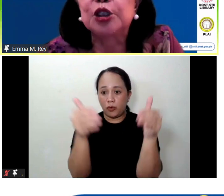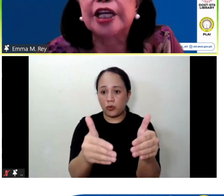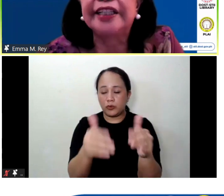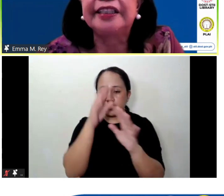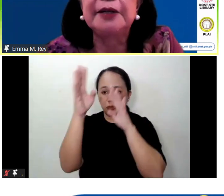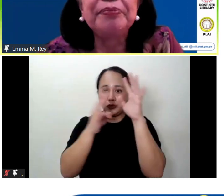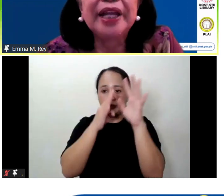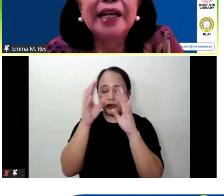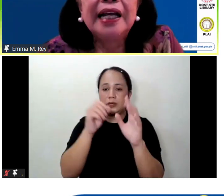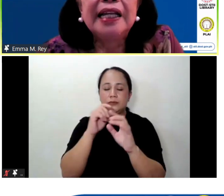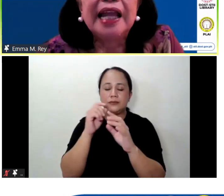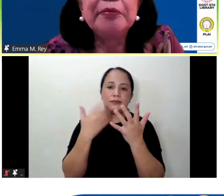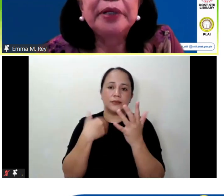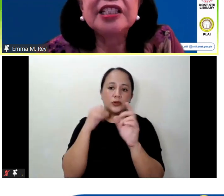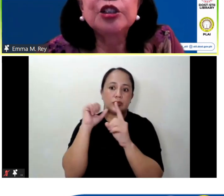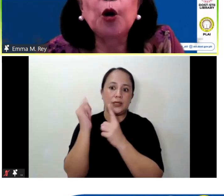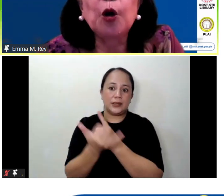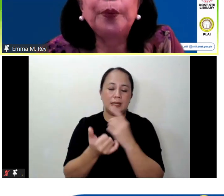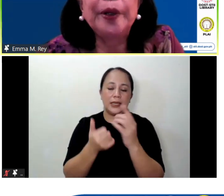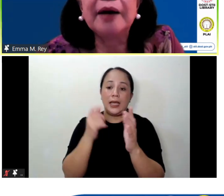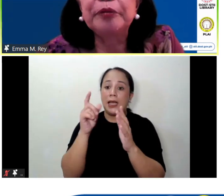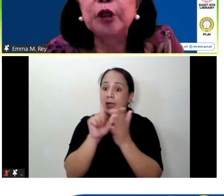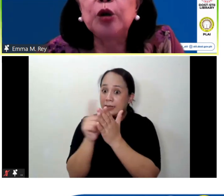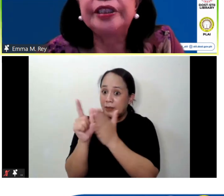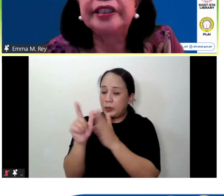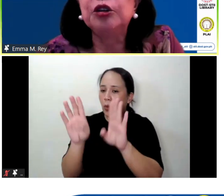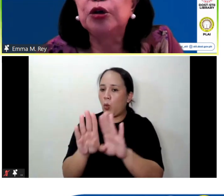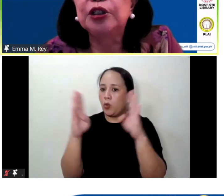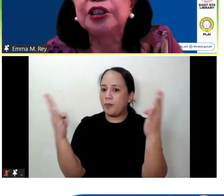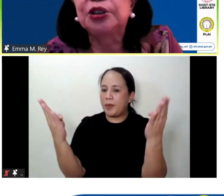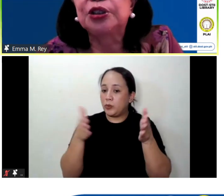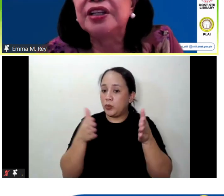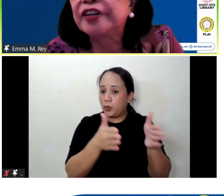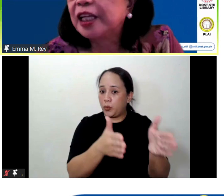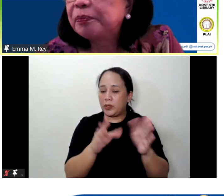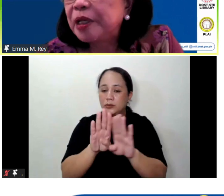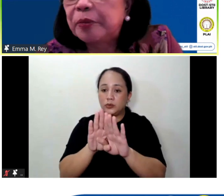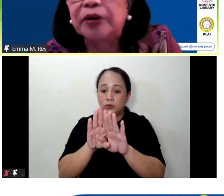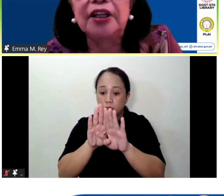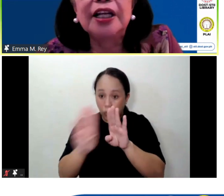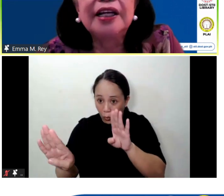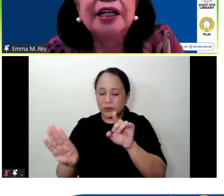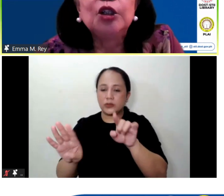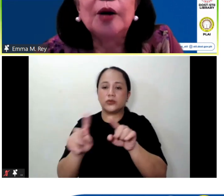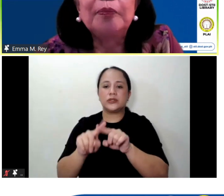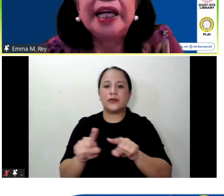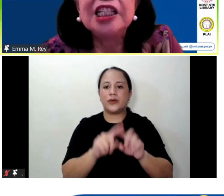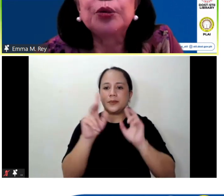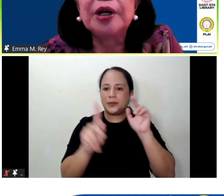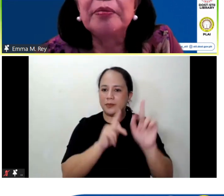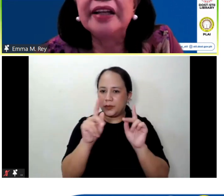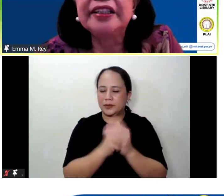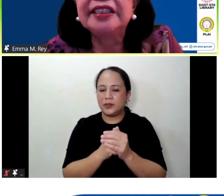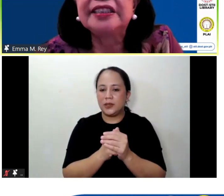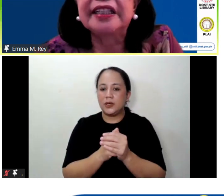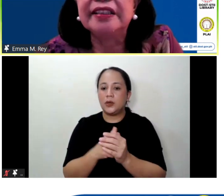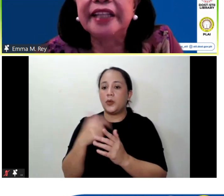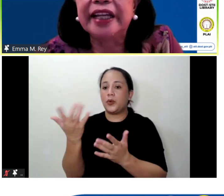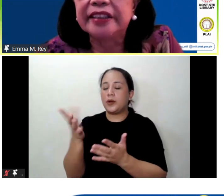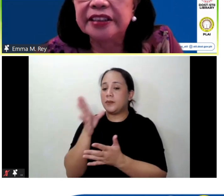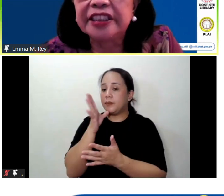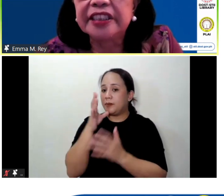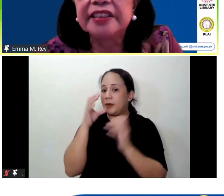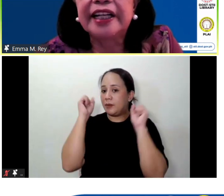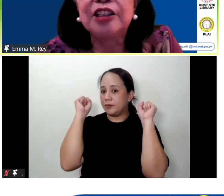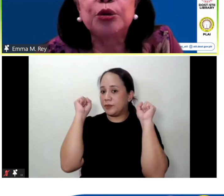innovative society. Libraries open up roads and doors to different people, to a place where mothers can